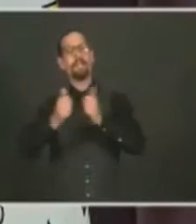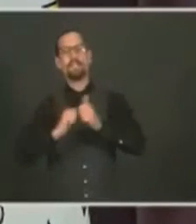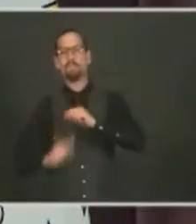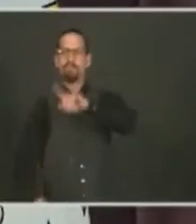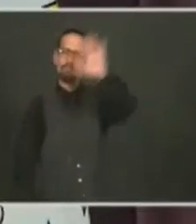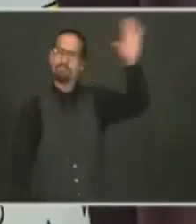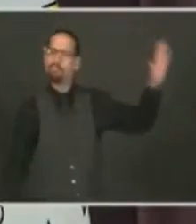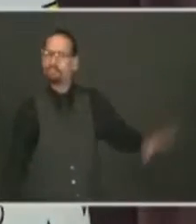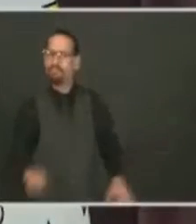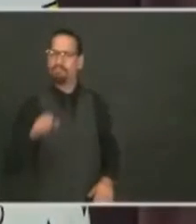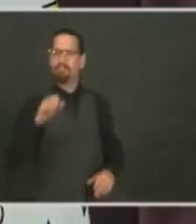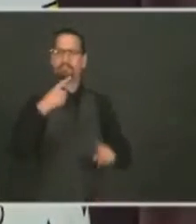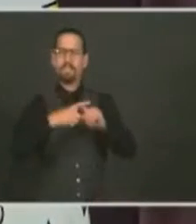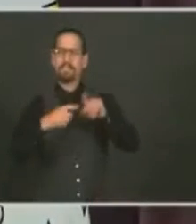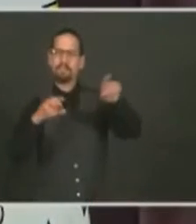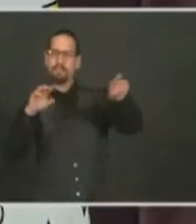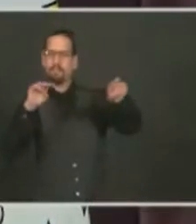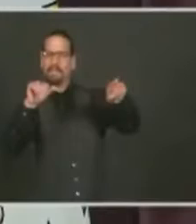Foxwoods and Connecticut.